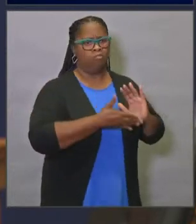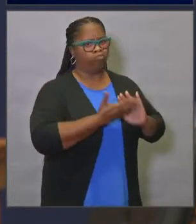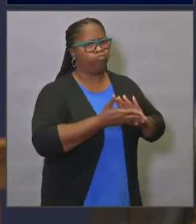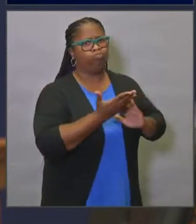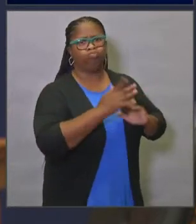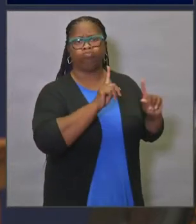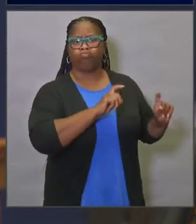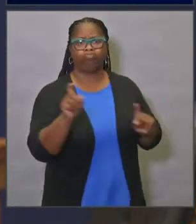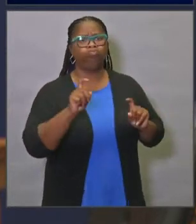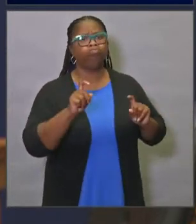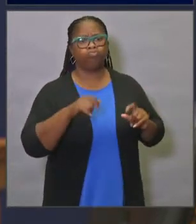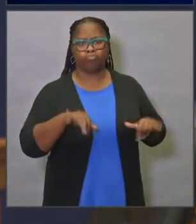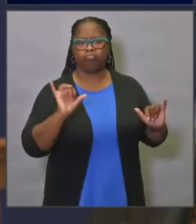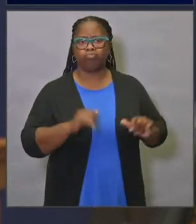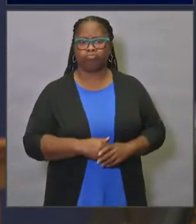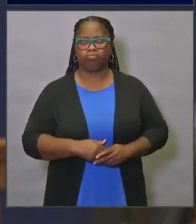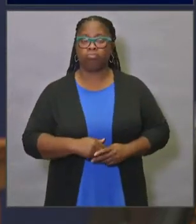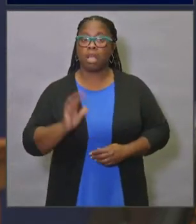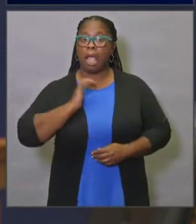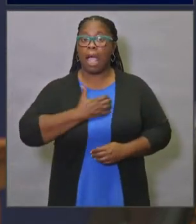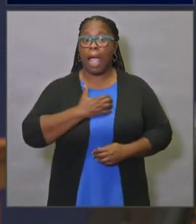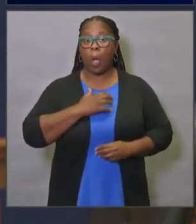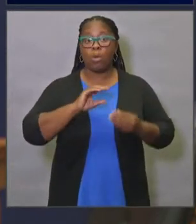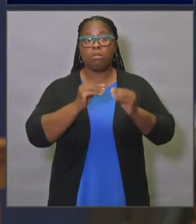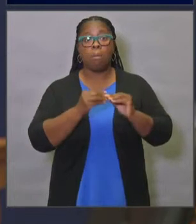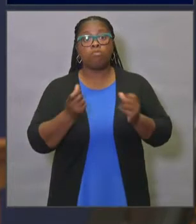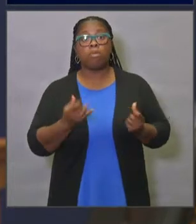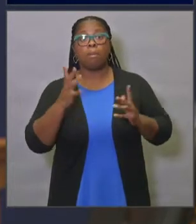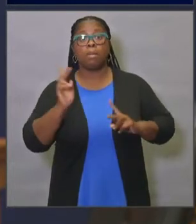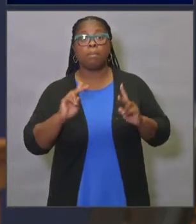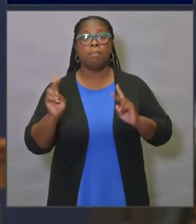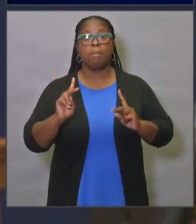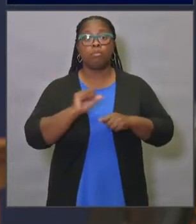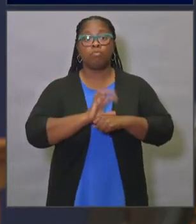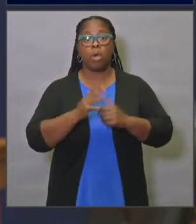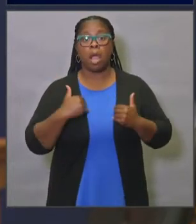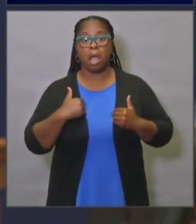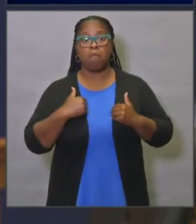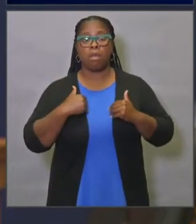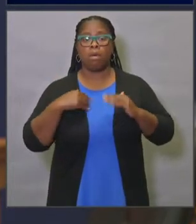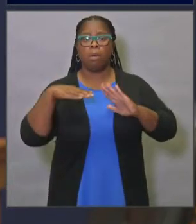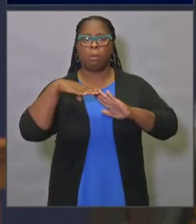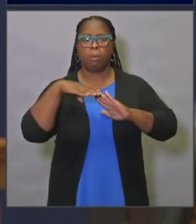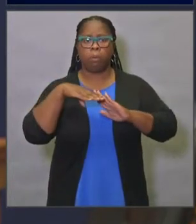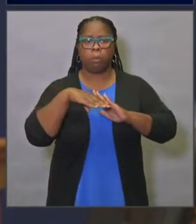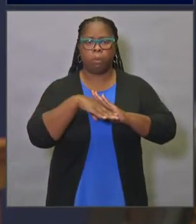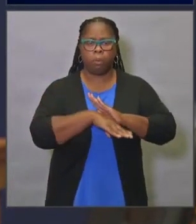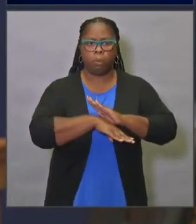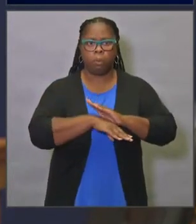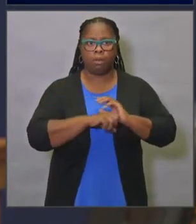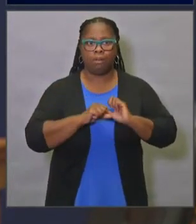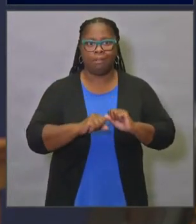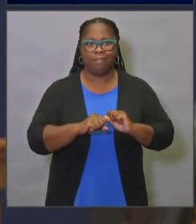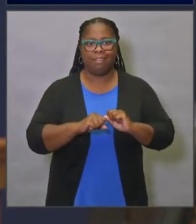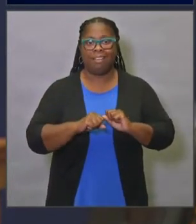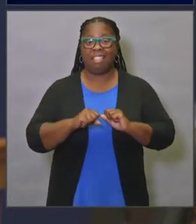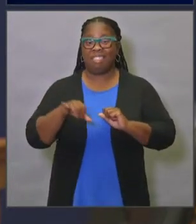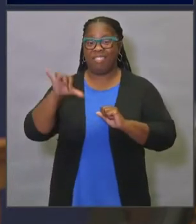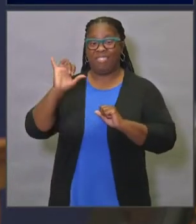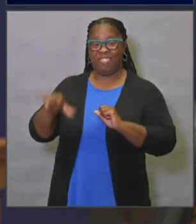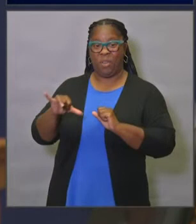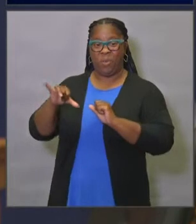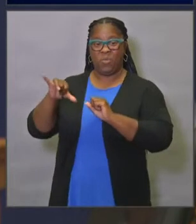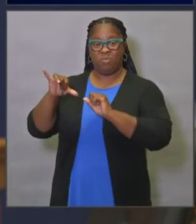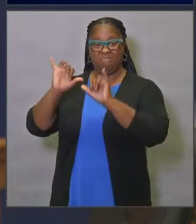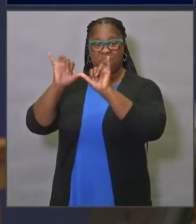place. As our numbers continue to drop significantly, this structure provides a roadmap for our reopening priorities.